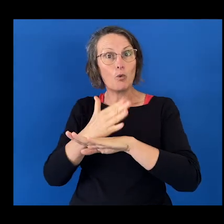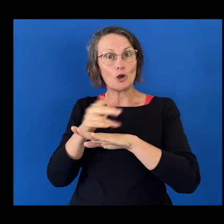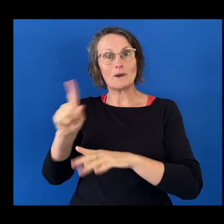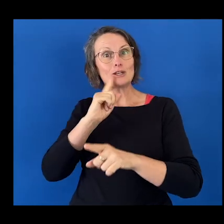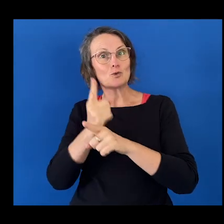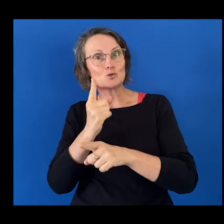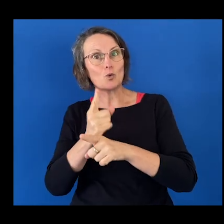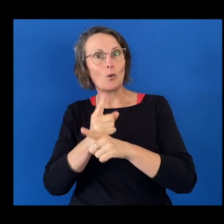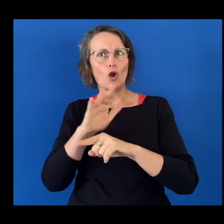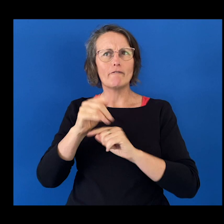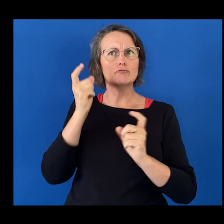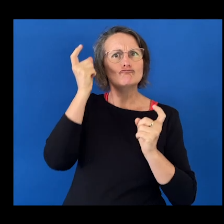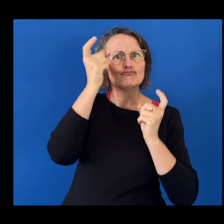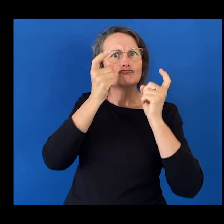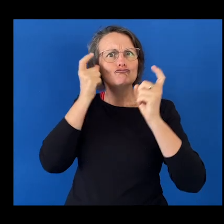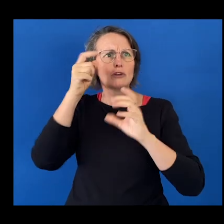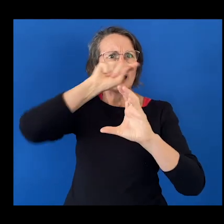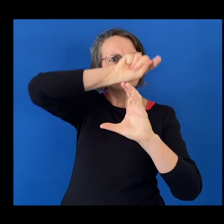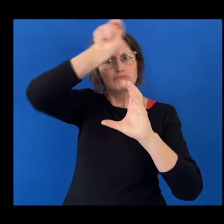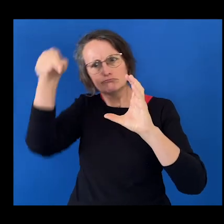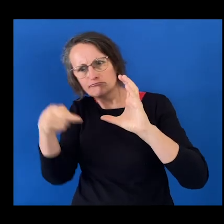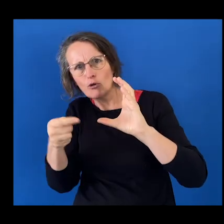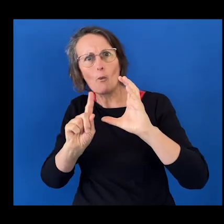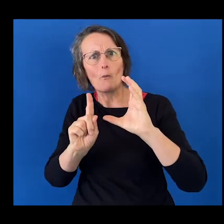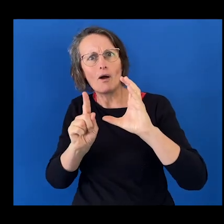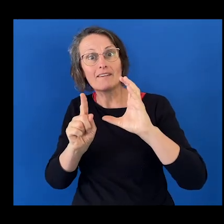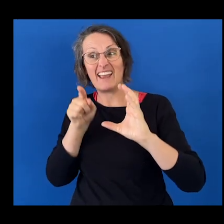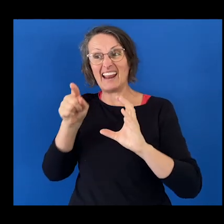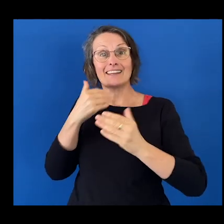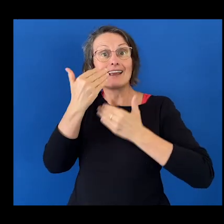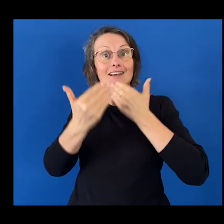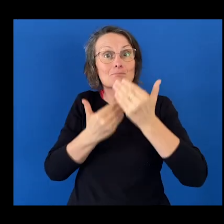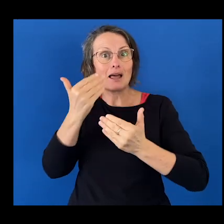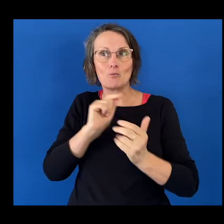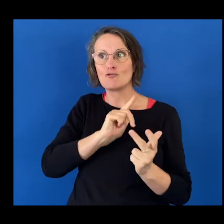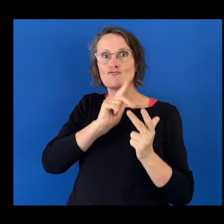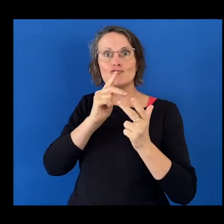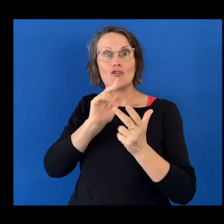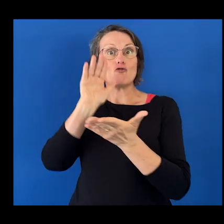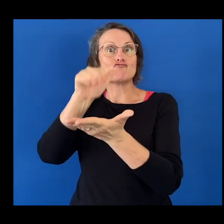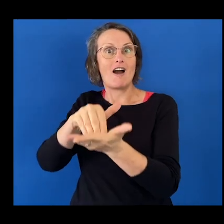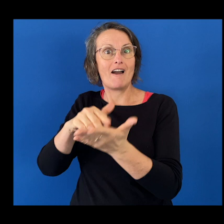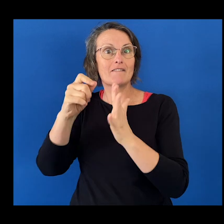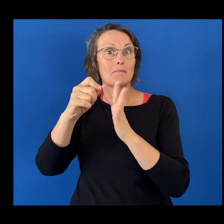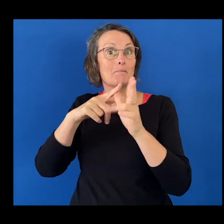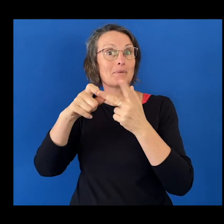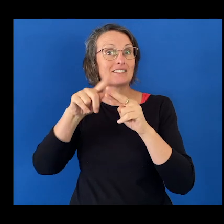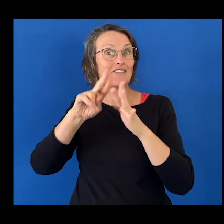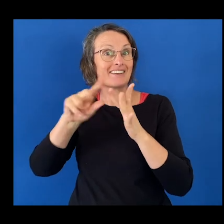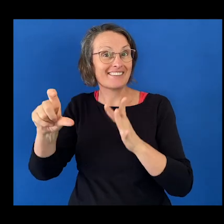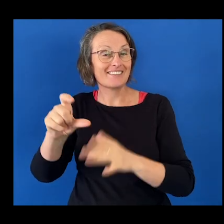him saying this, and reading his descriptions of arriving in the